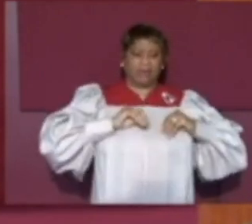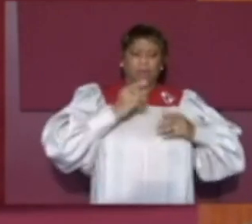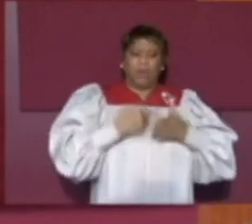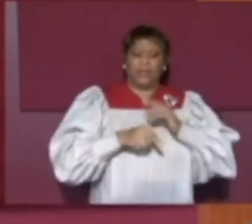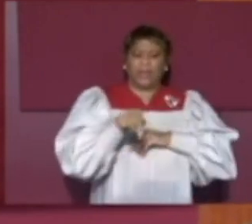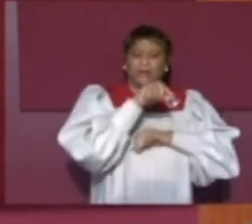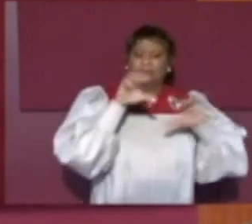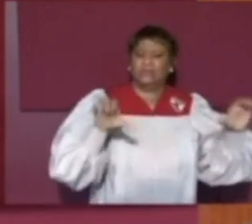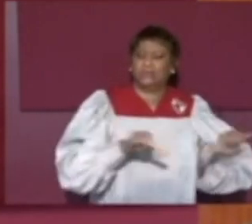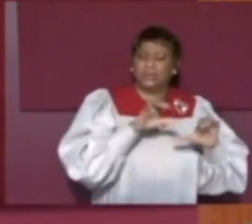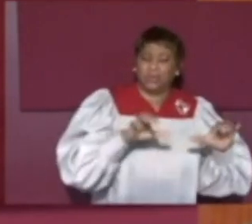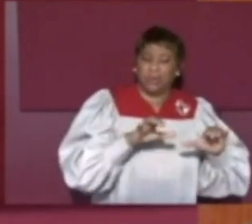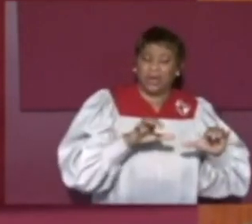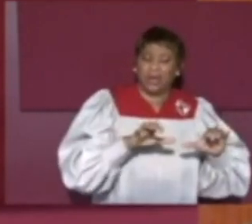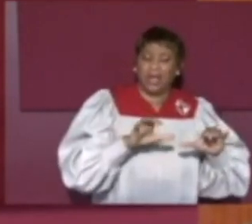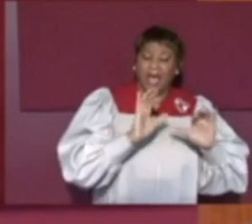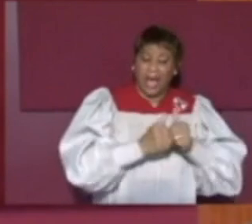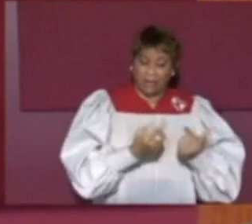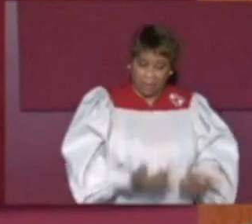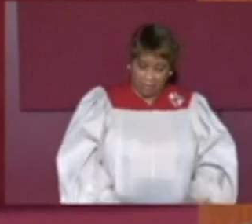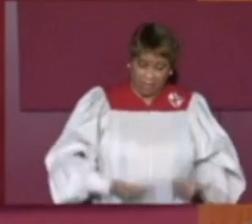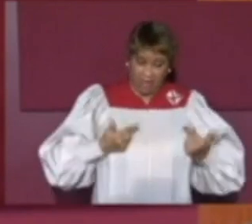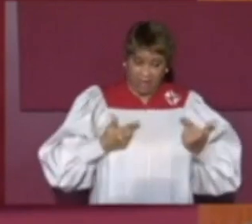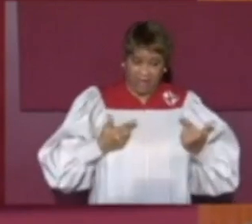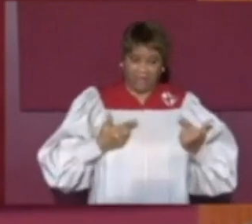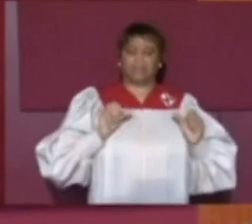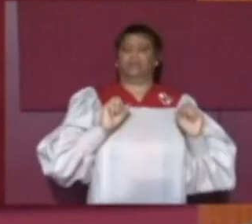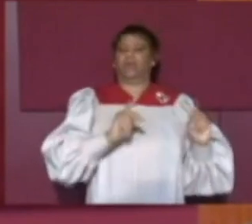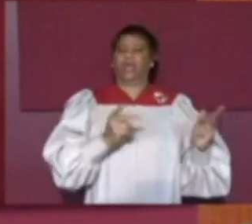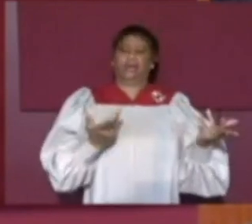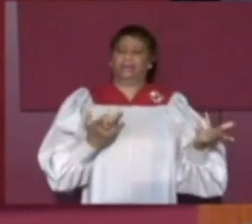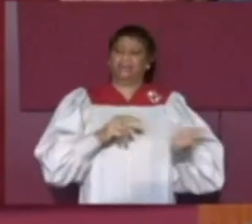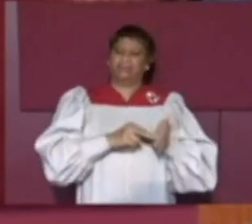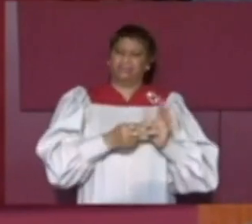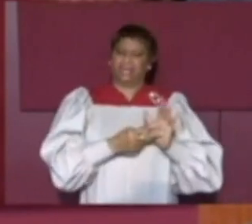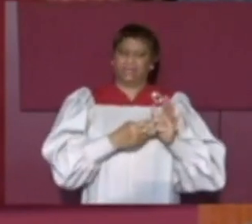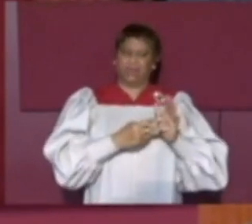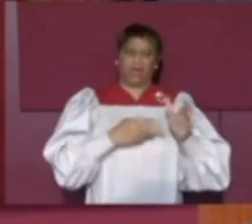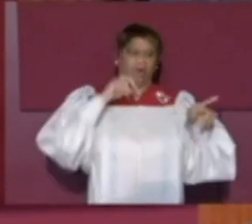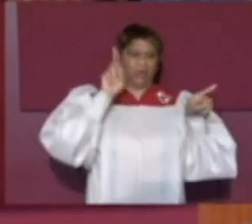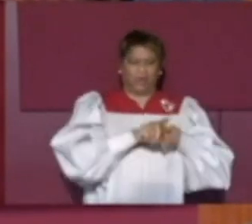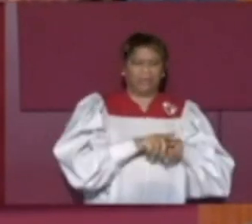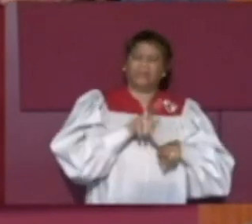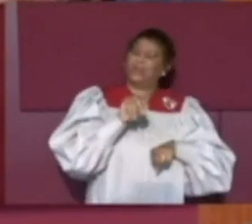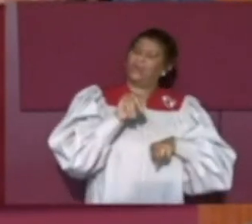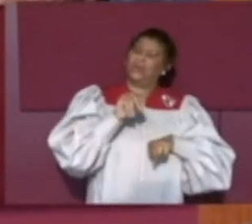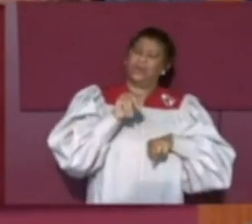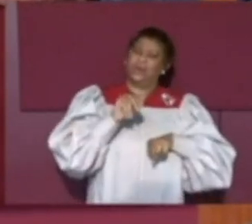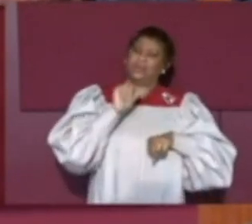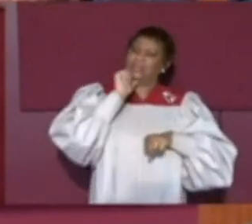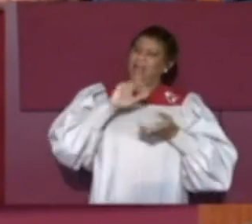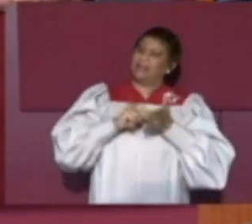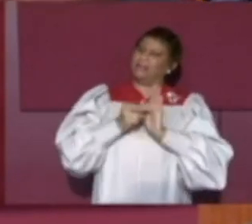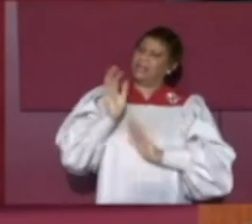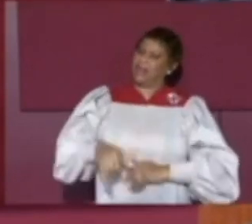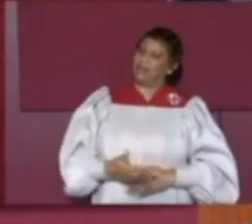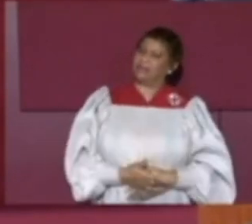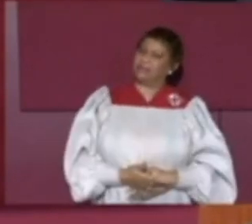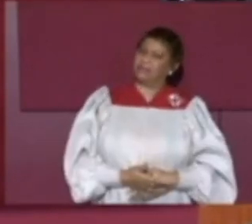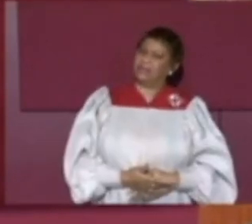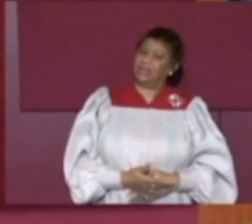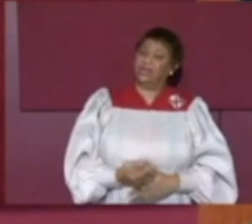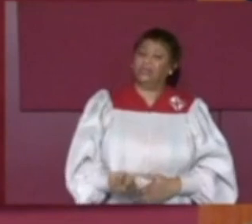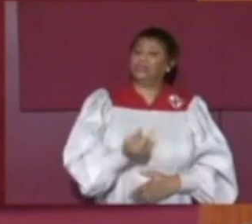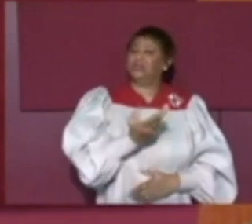we've said that what they're doing or how they're living is okay. Those two things don't have anything to do with each other.